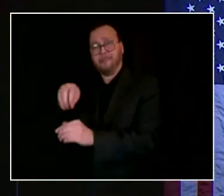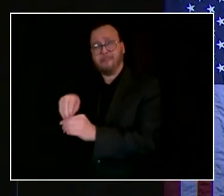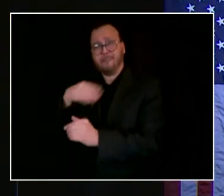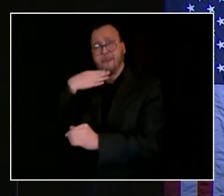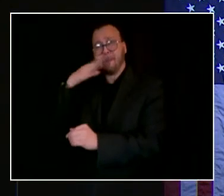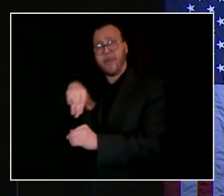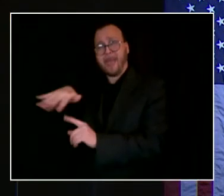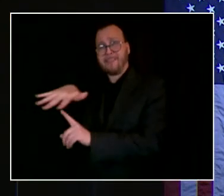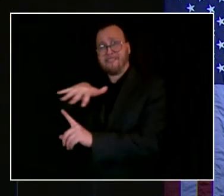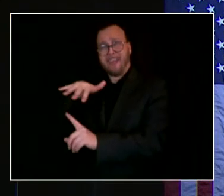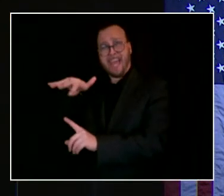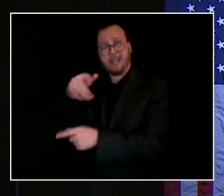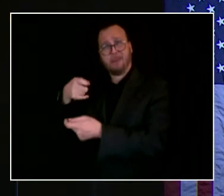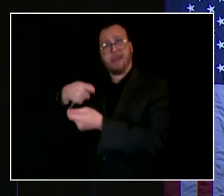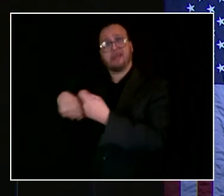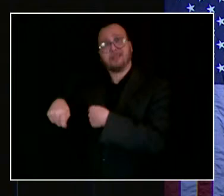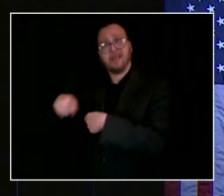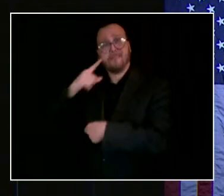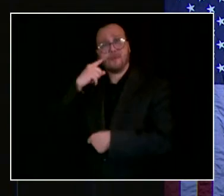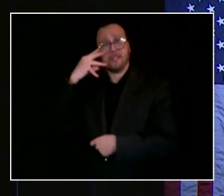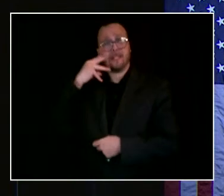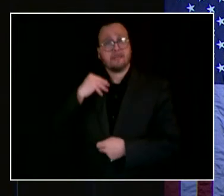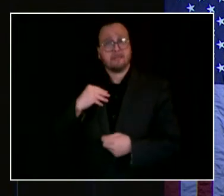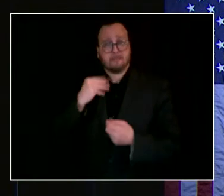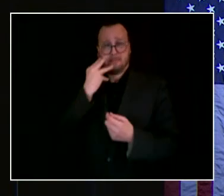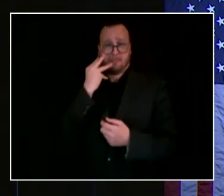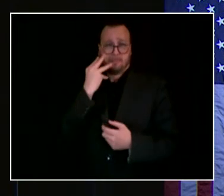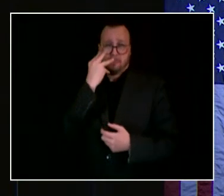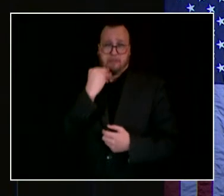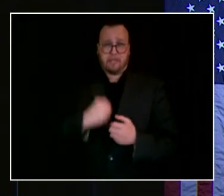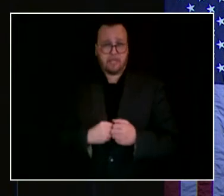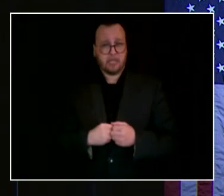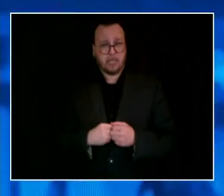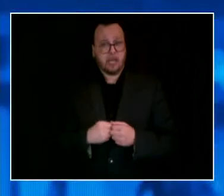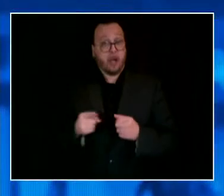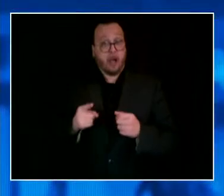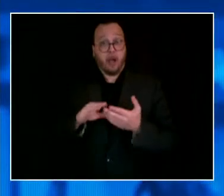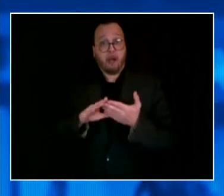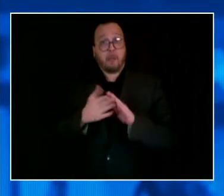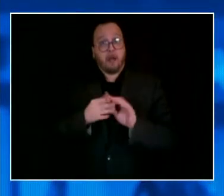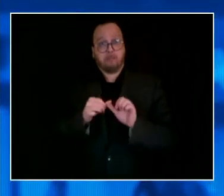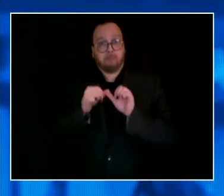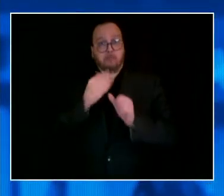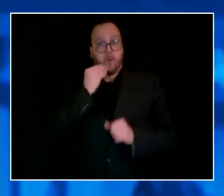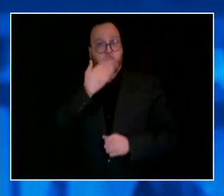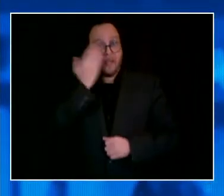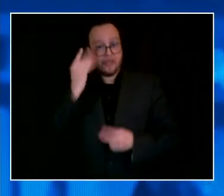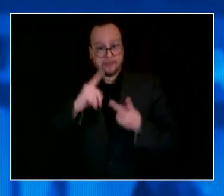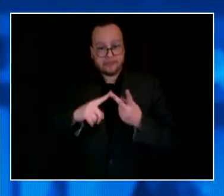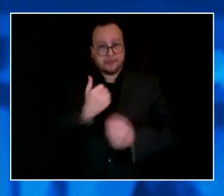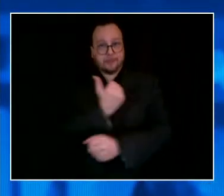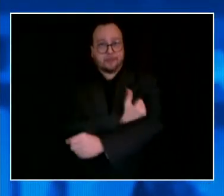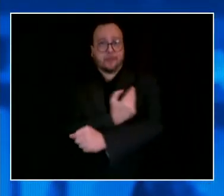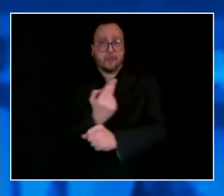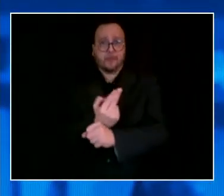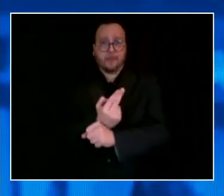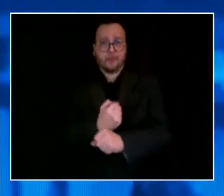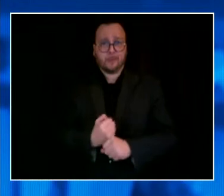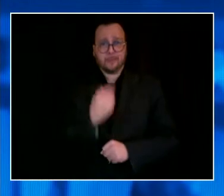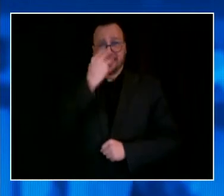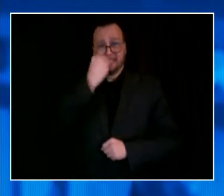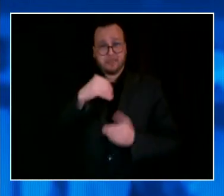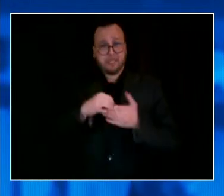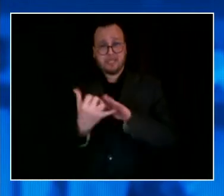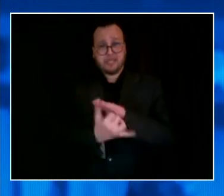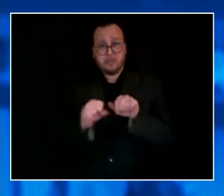sleep, and he slipped into chronic homelessness and drug use, sleeping in subway stations in the